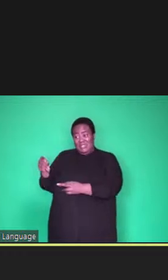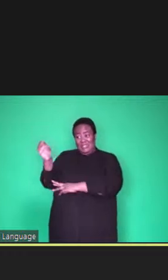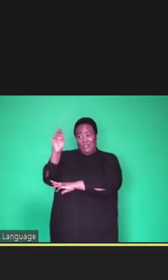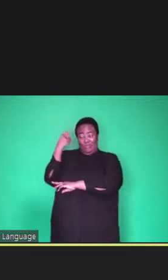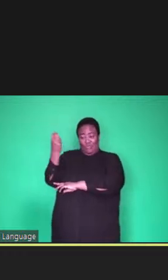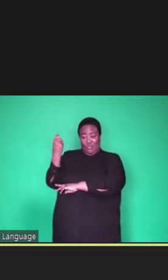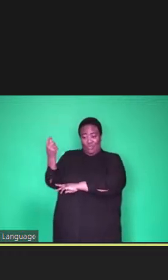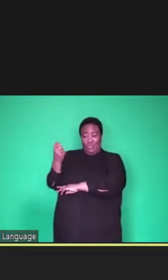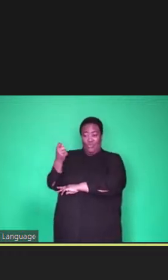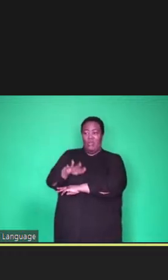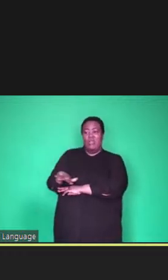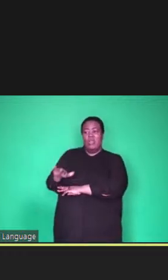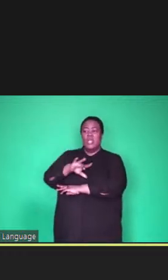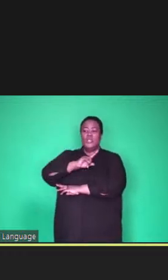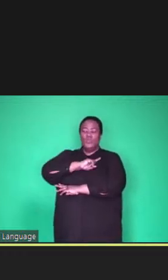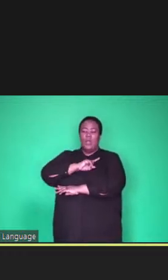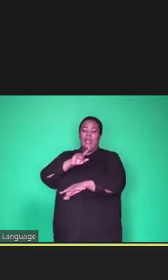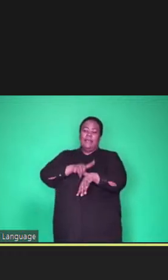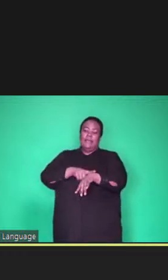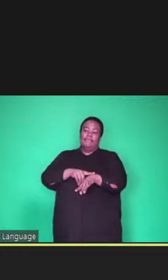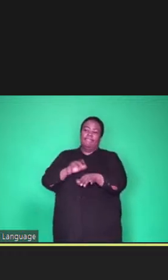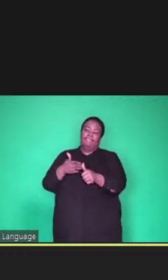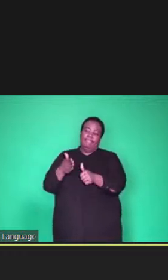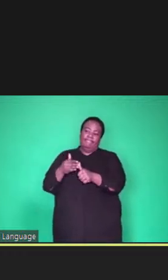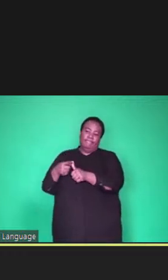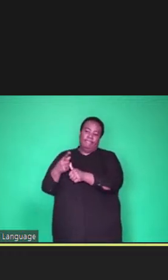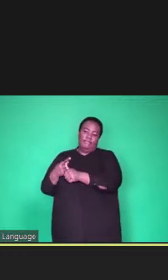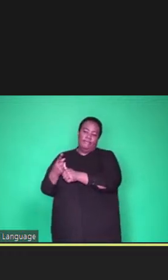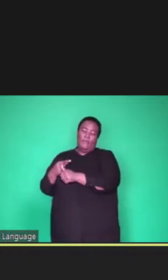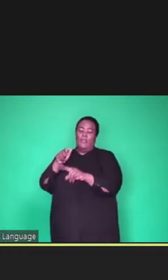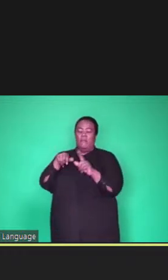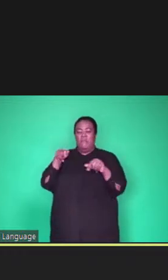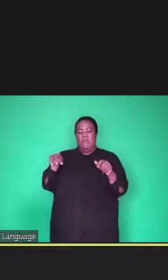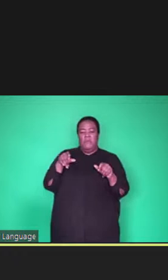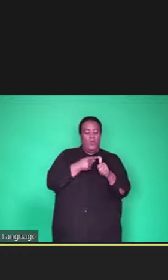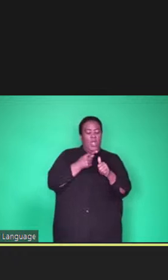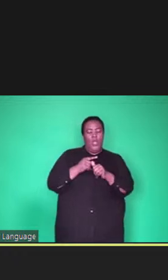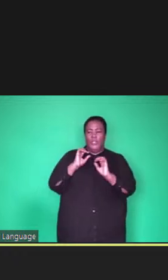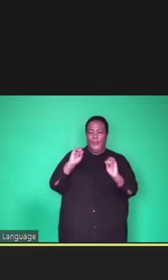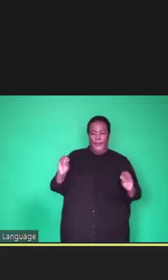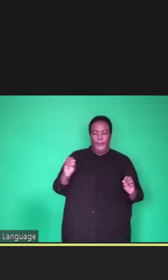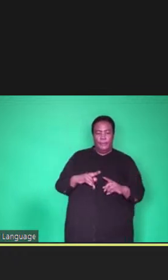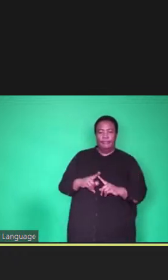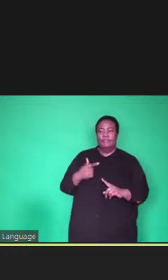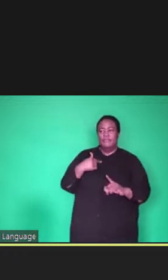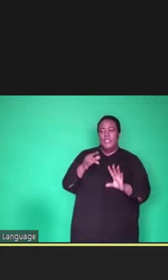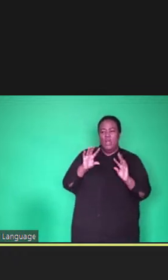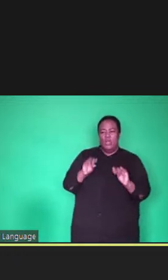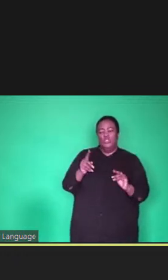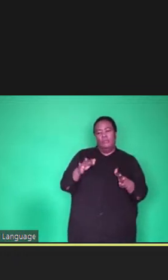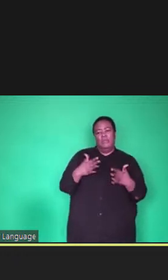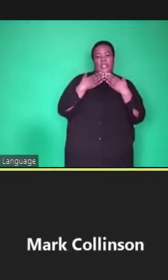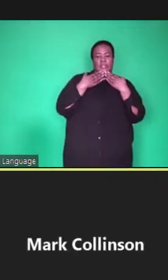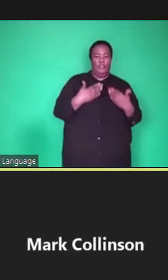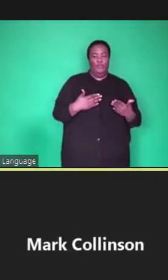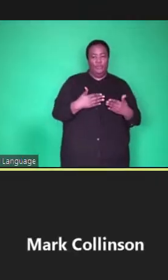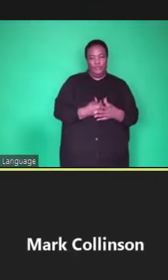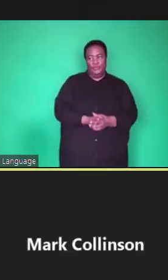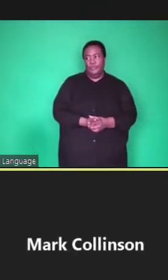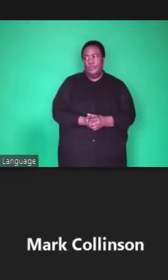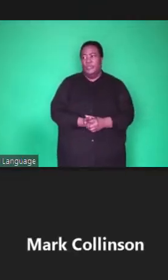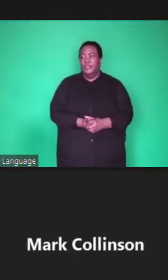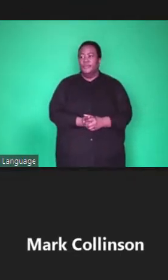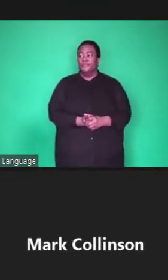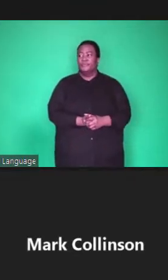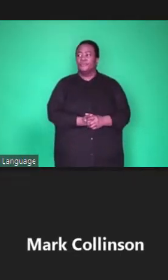at the time of the census, people were counted in the metropolitan area. I'll stop there, Karen. Thank you.